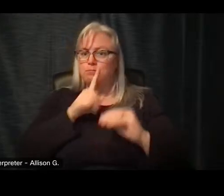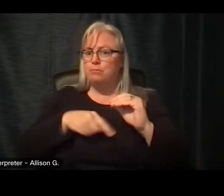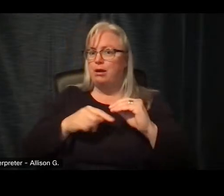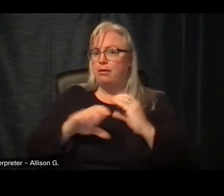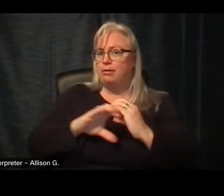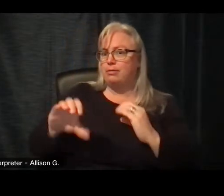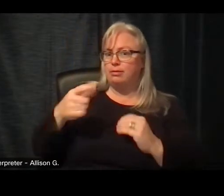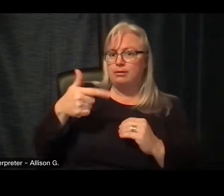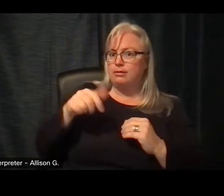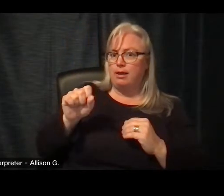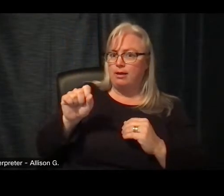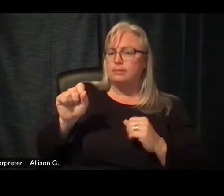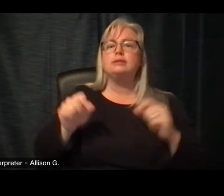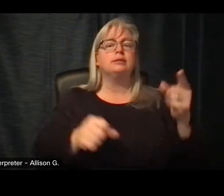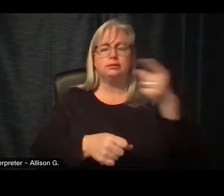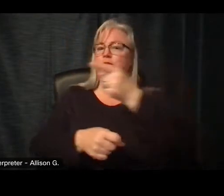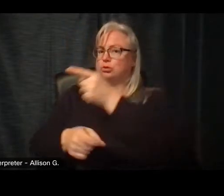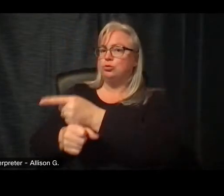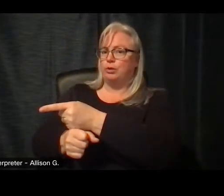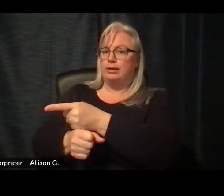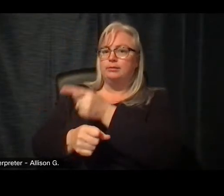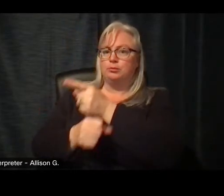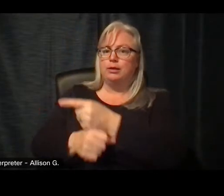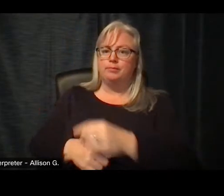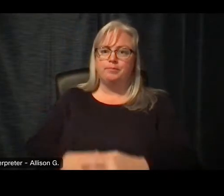line? Correct.